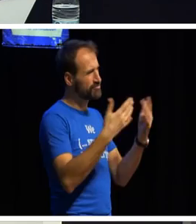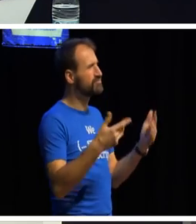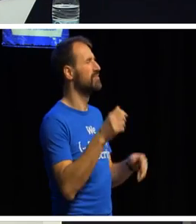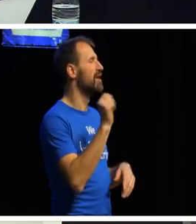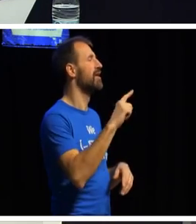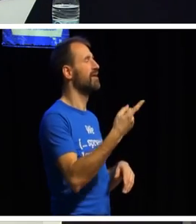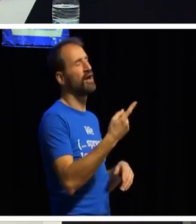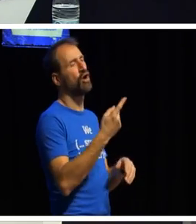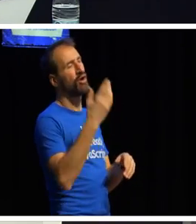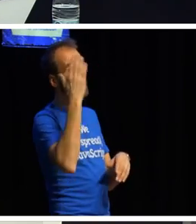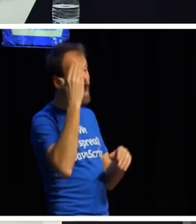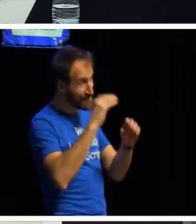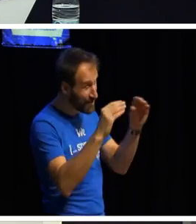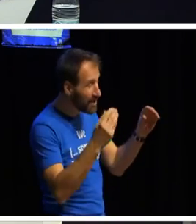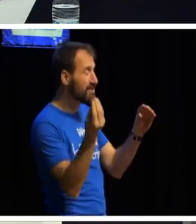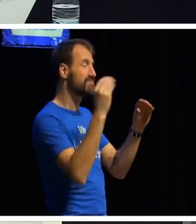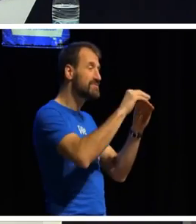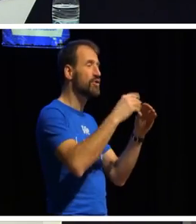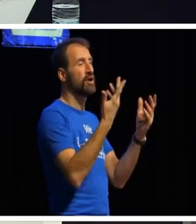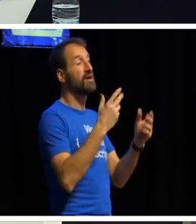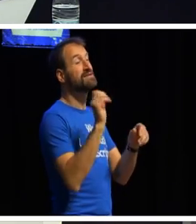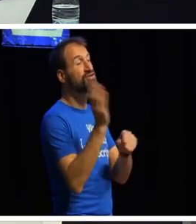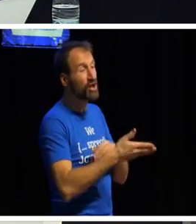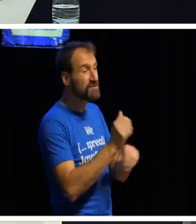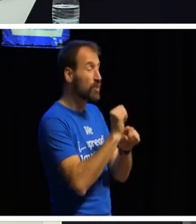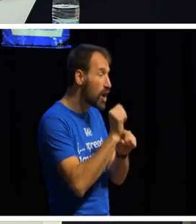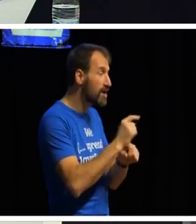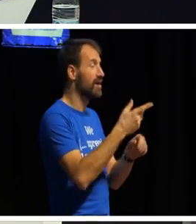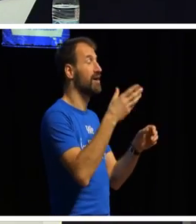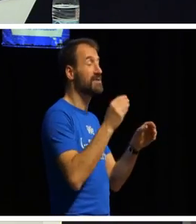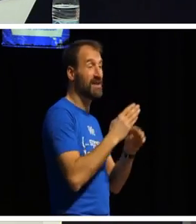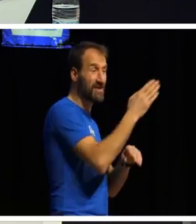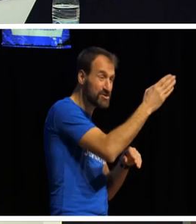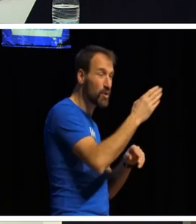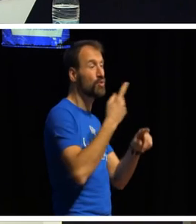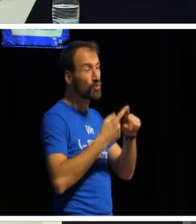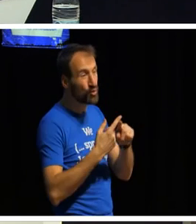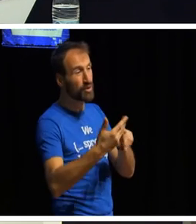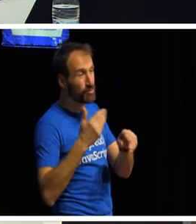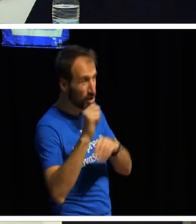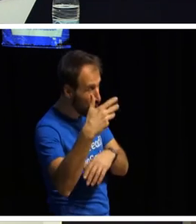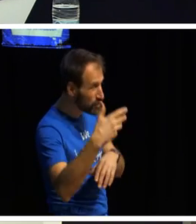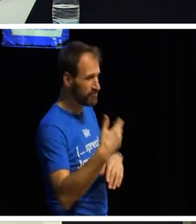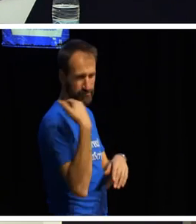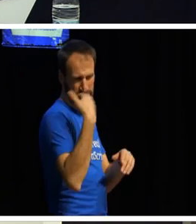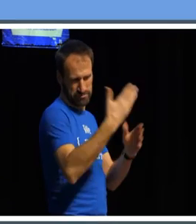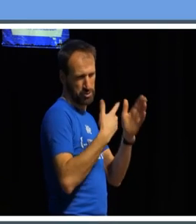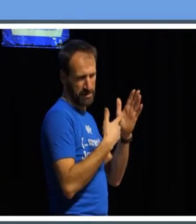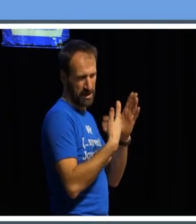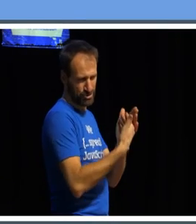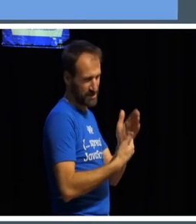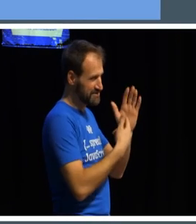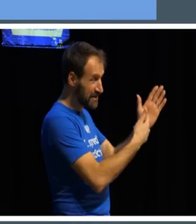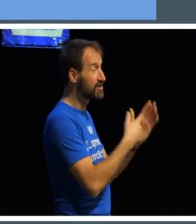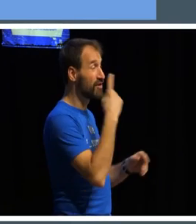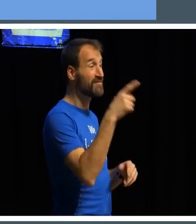preload, I just want to send the middle of the content, like we were doing with the Wikipedia example. And once you do that, you can do those